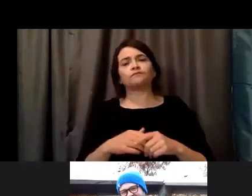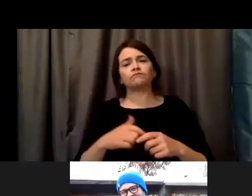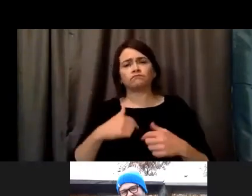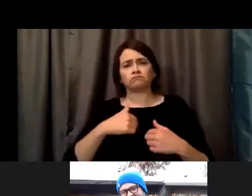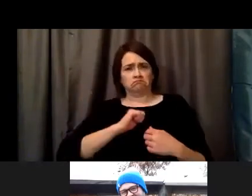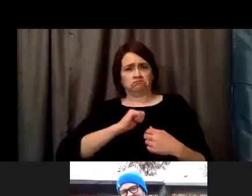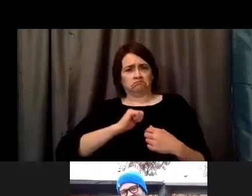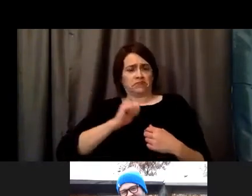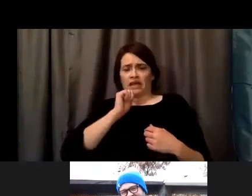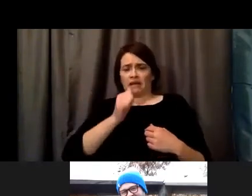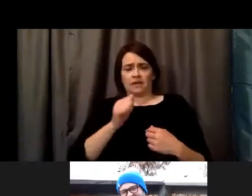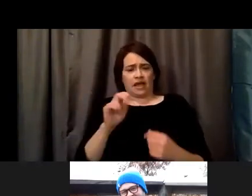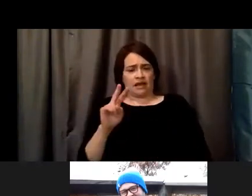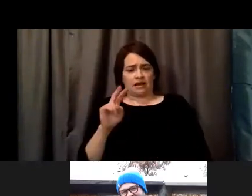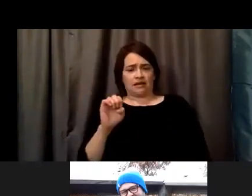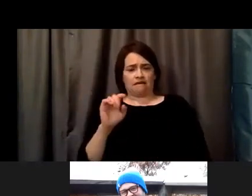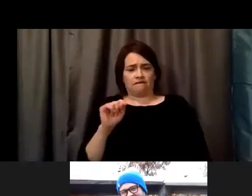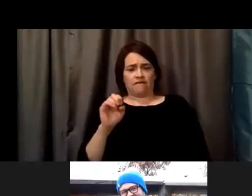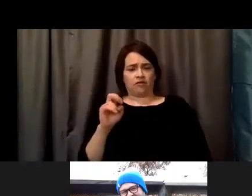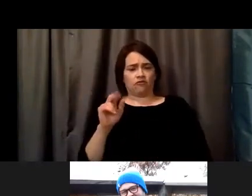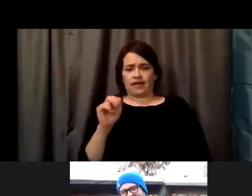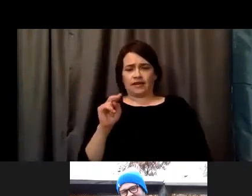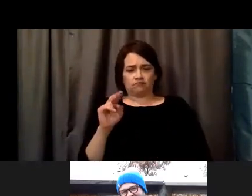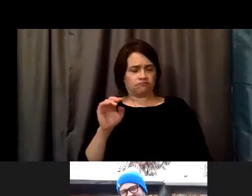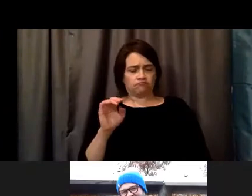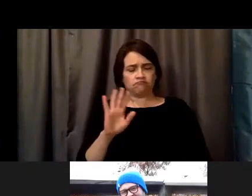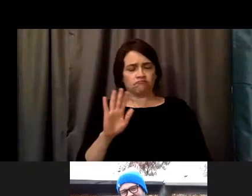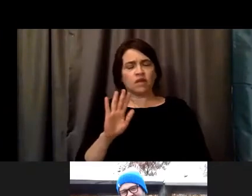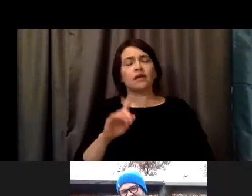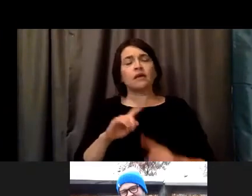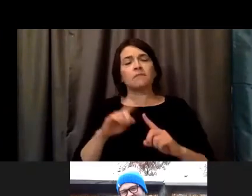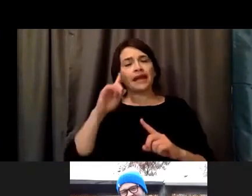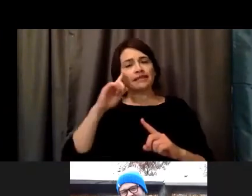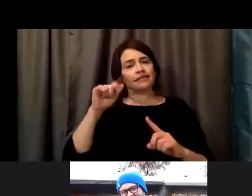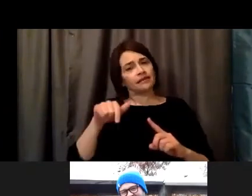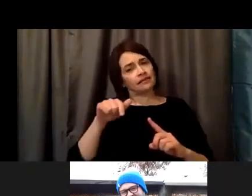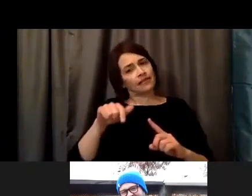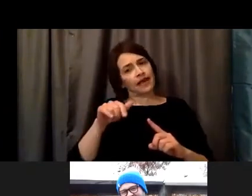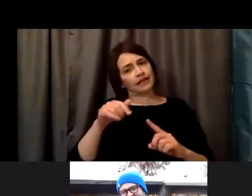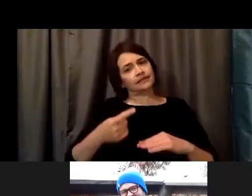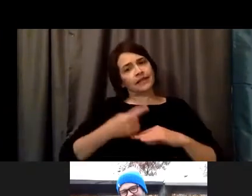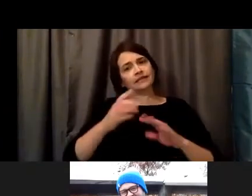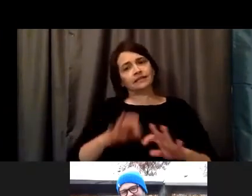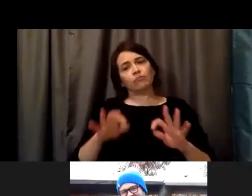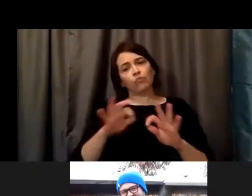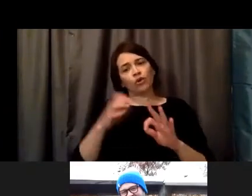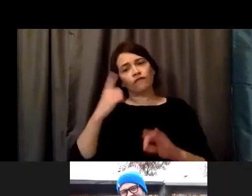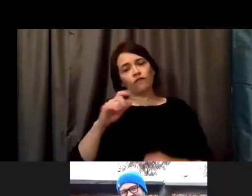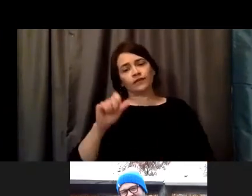feel it's an important day for Southeast Asians to sort of